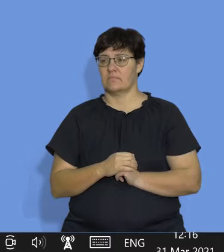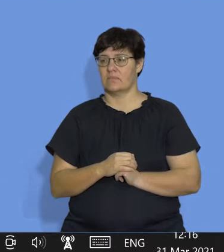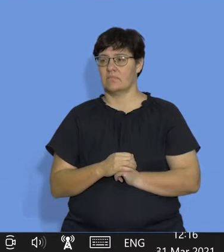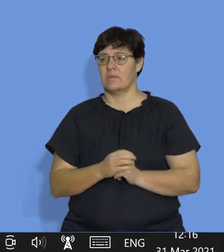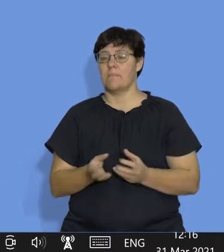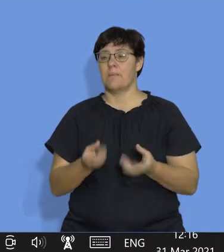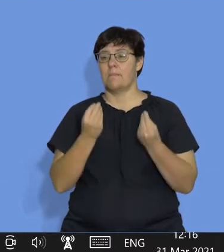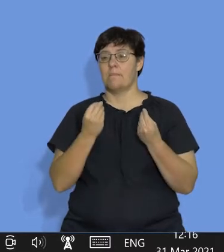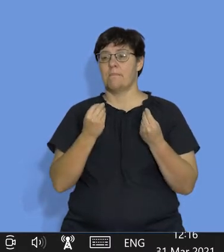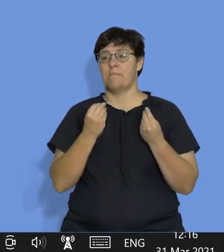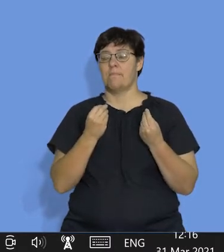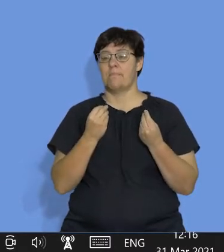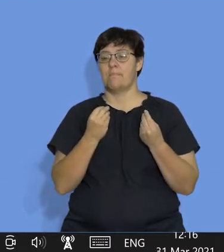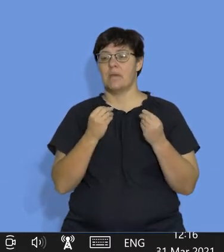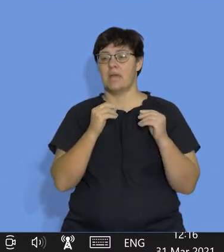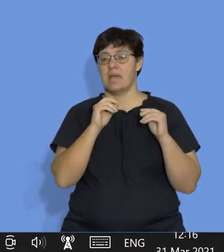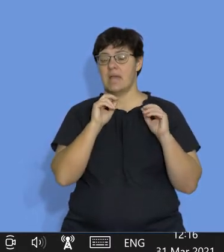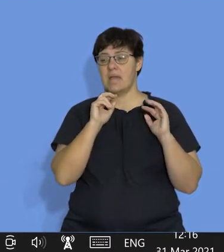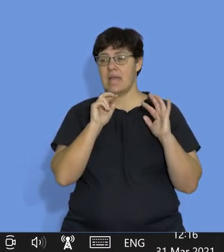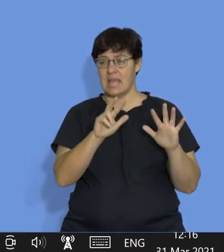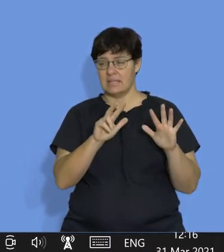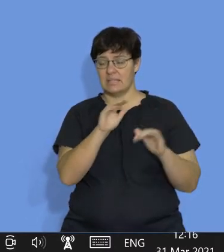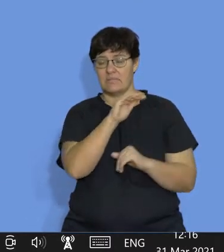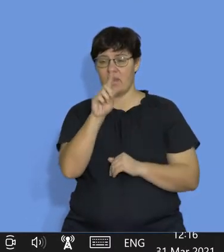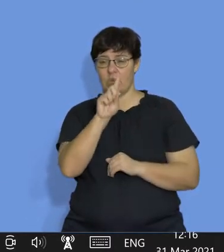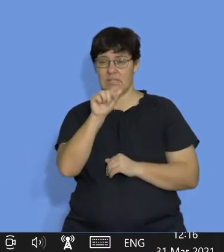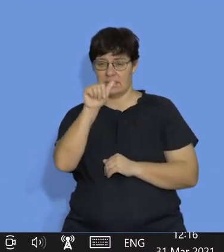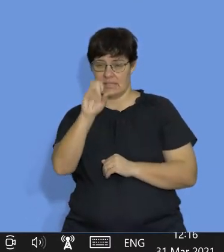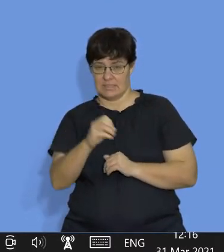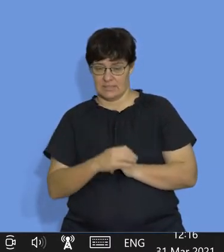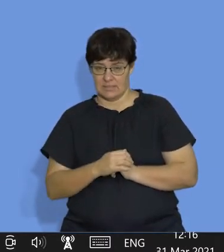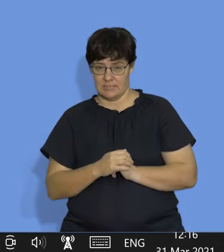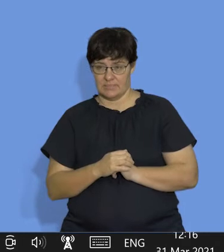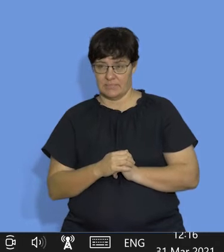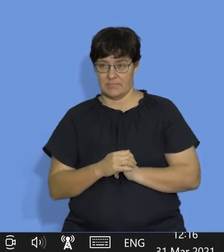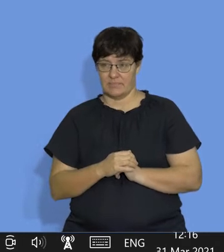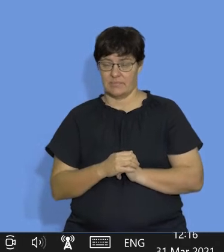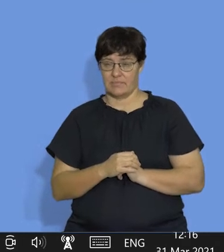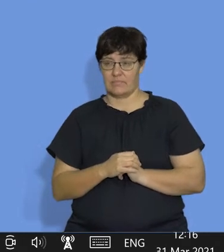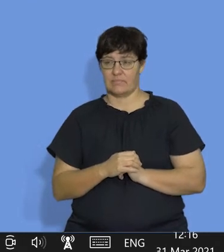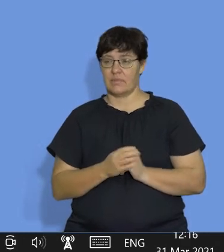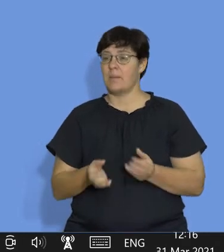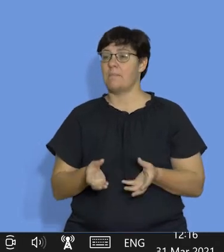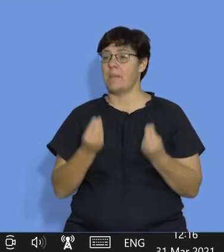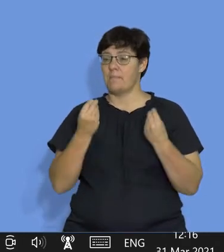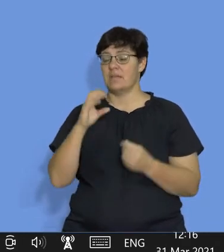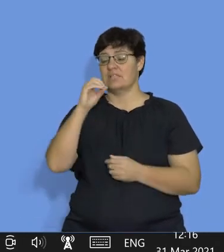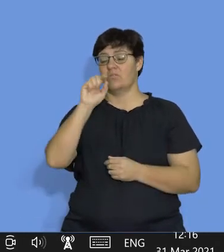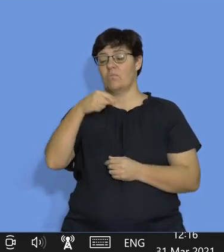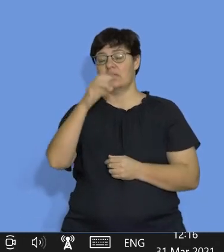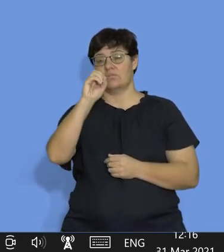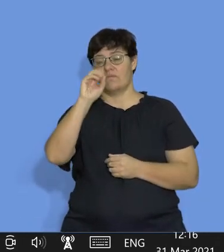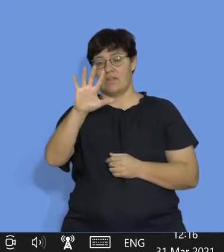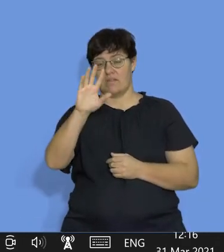8 divided by 160. Okay, this actually gives us